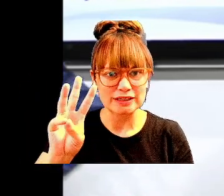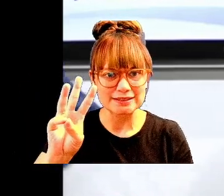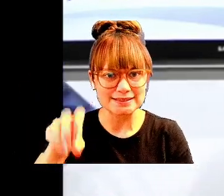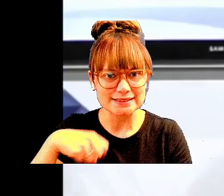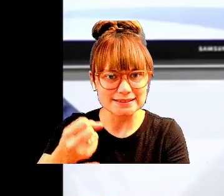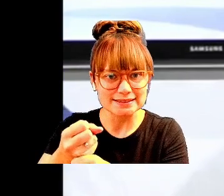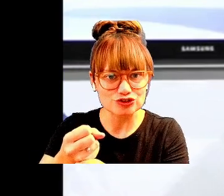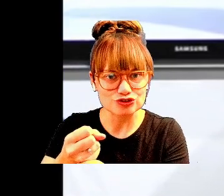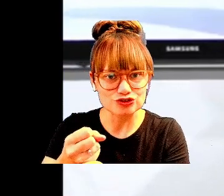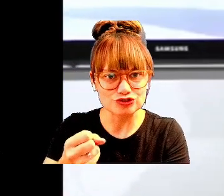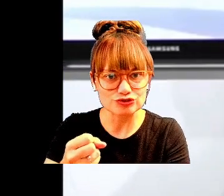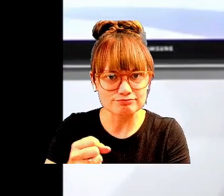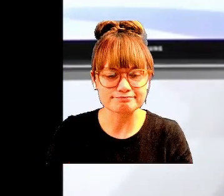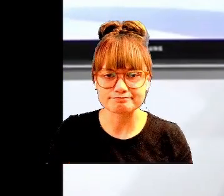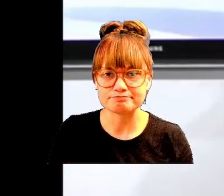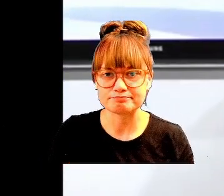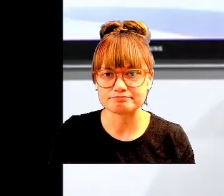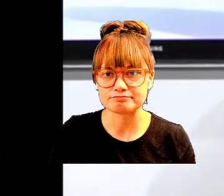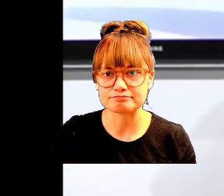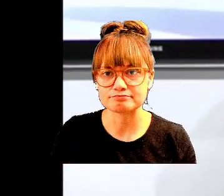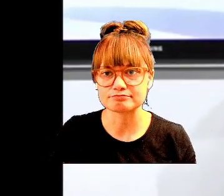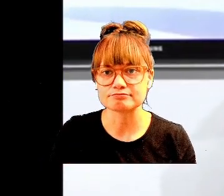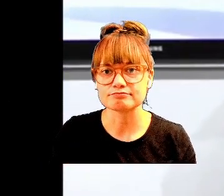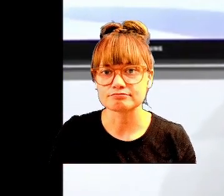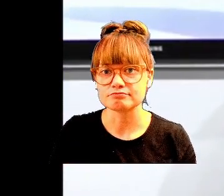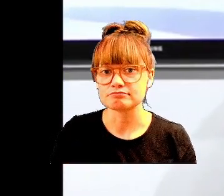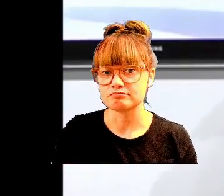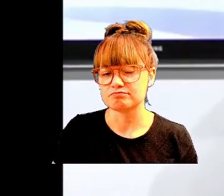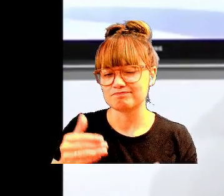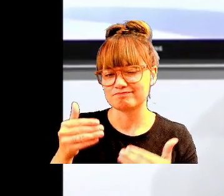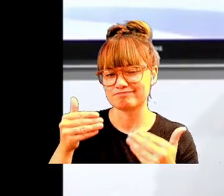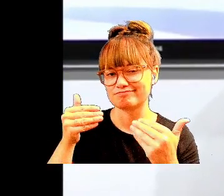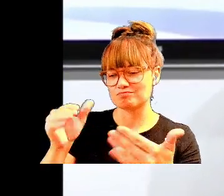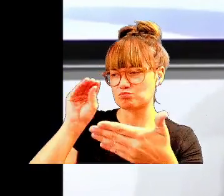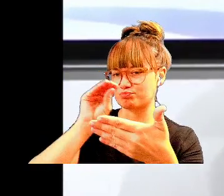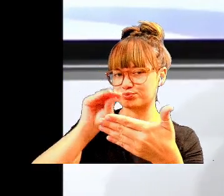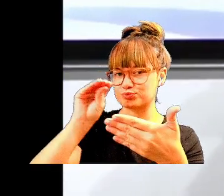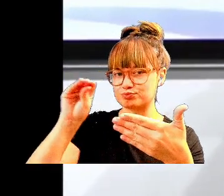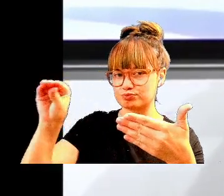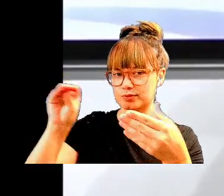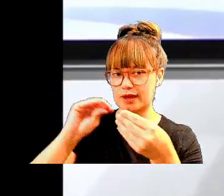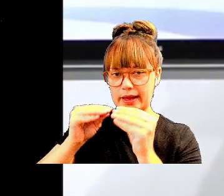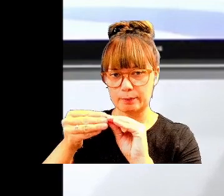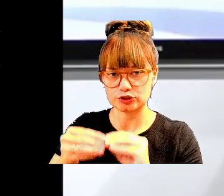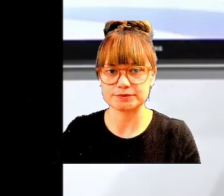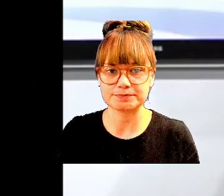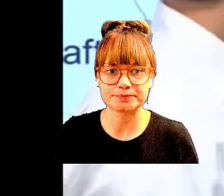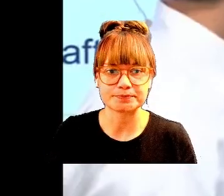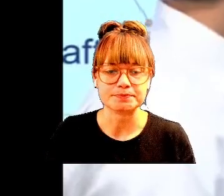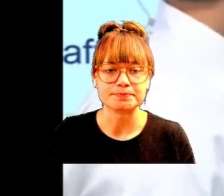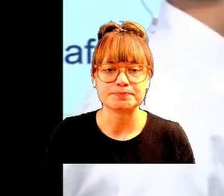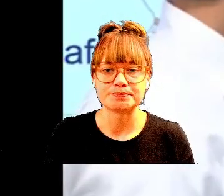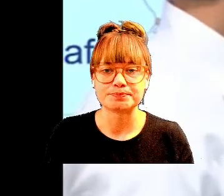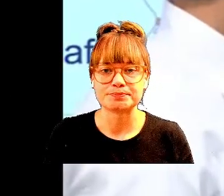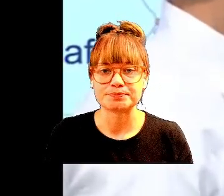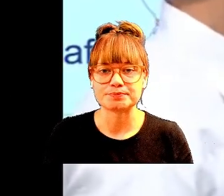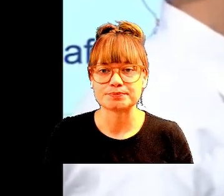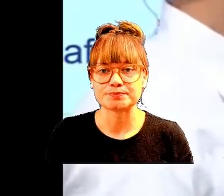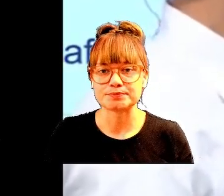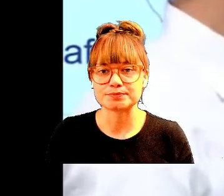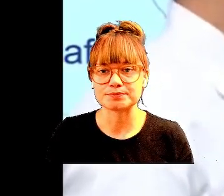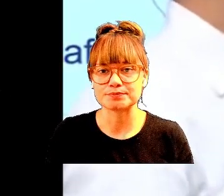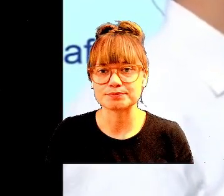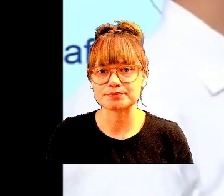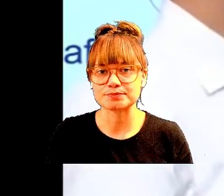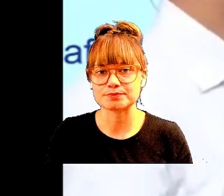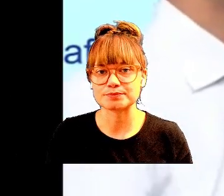Let's analyze this problem as it relates to our exponential growth equation. Our initial amount was